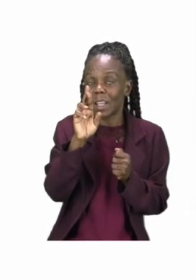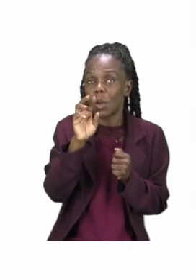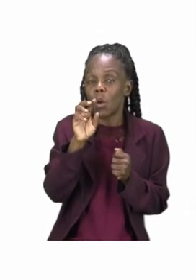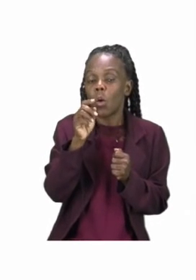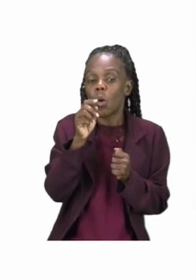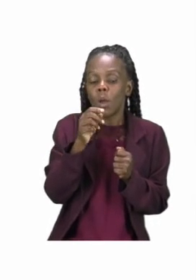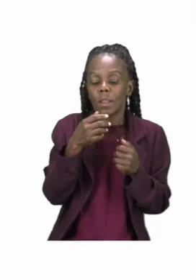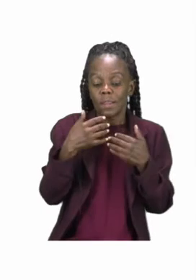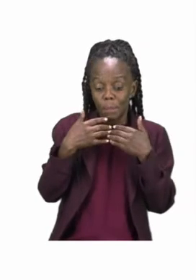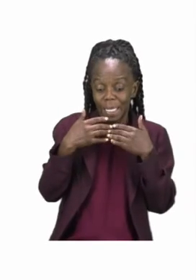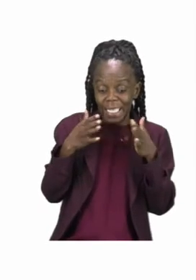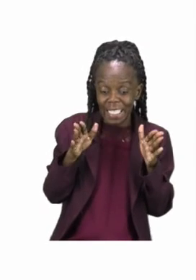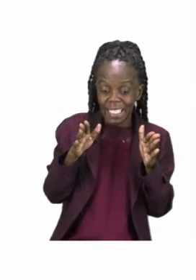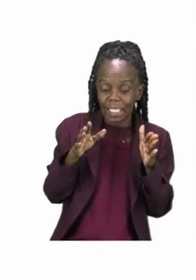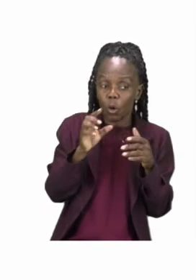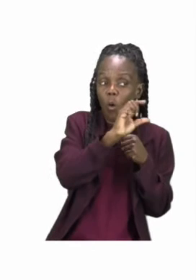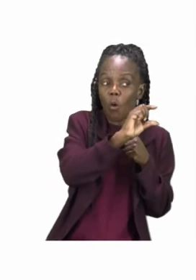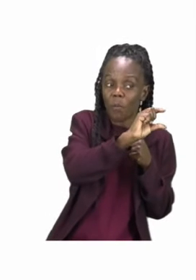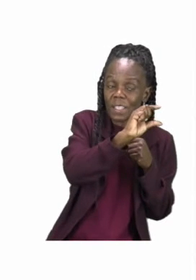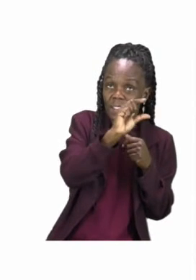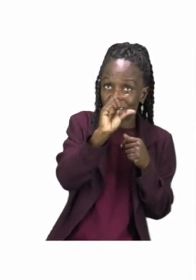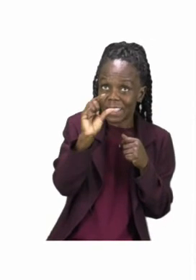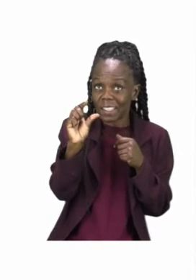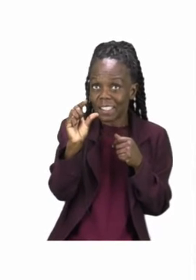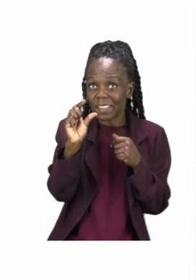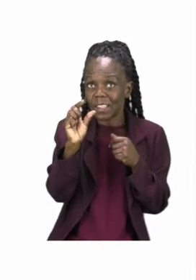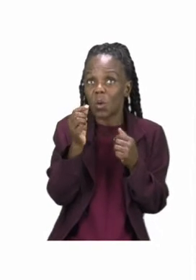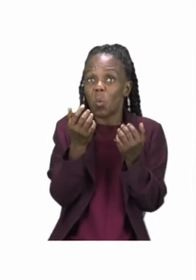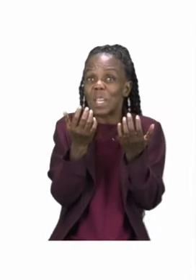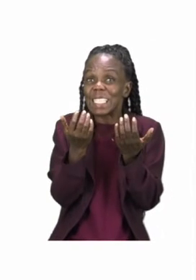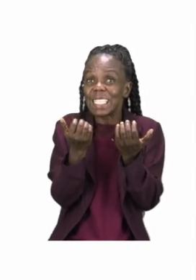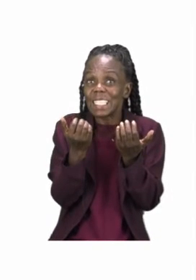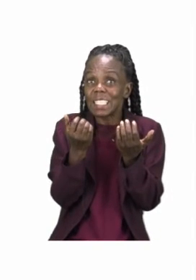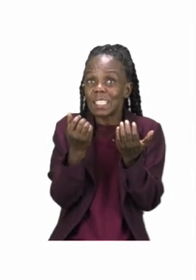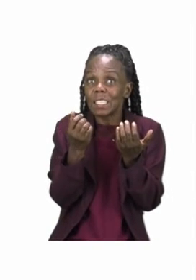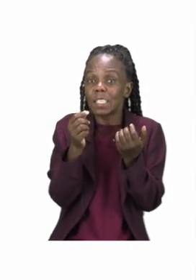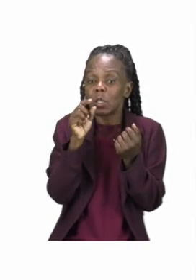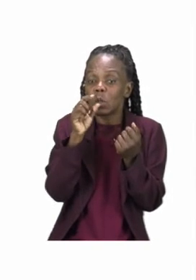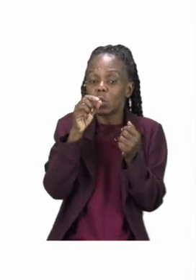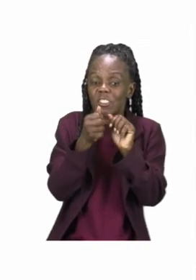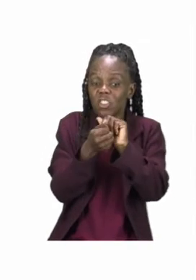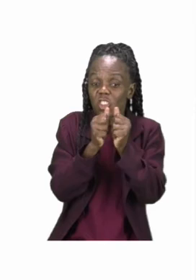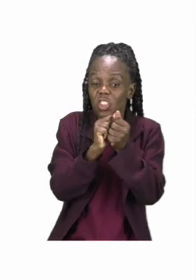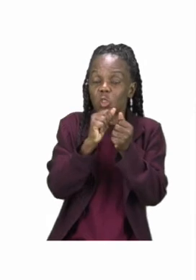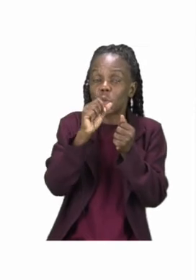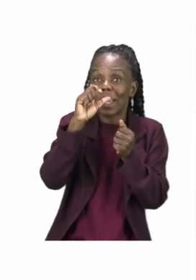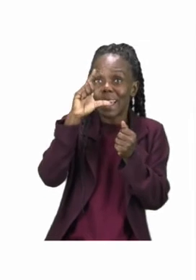each containing up to 100 cells, helping you to taste your food. Wow. With our mouth,